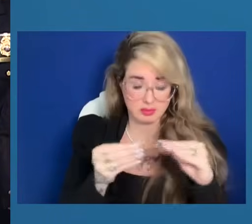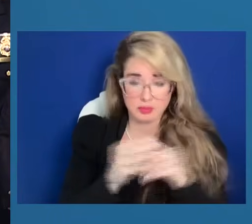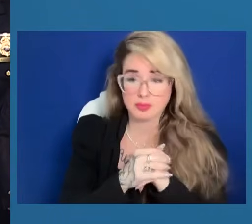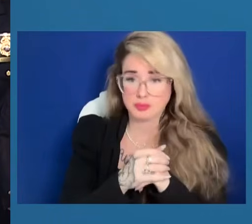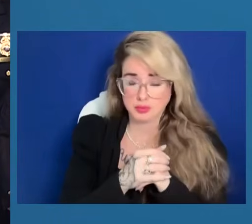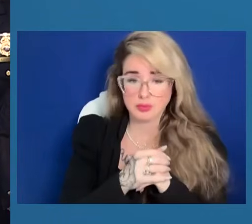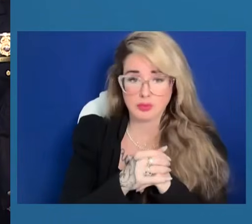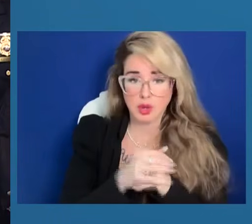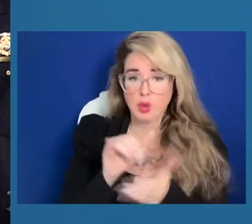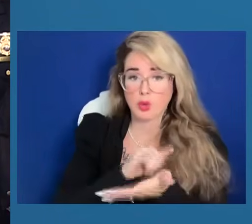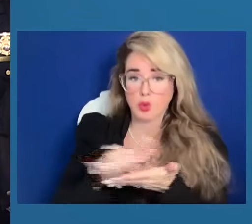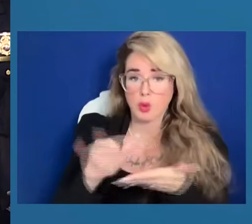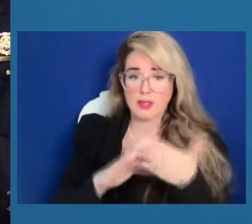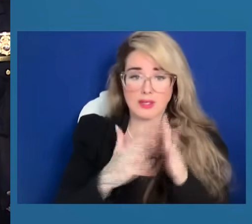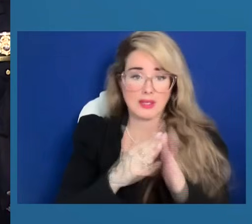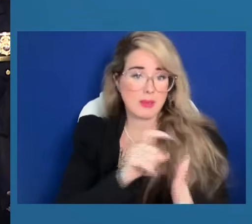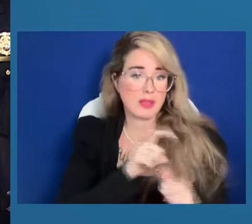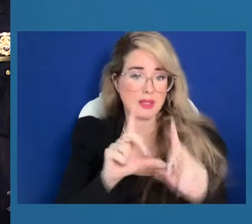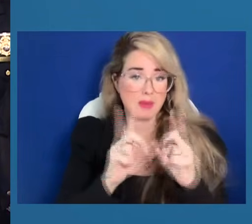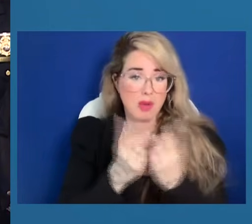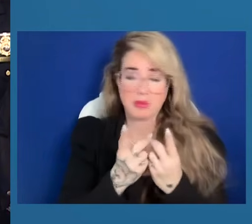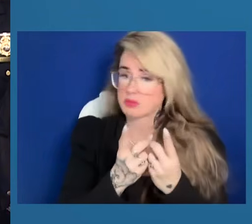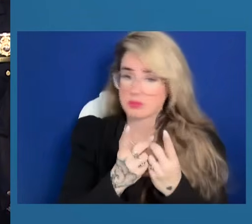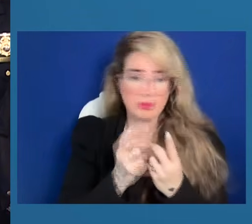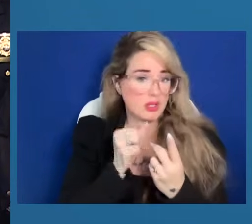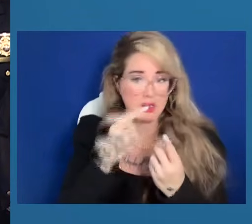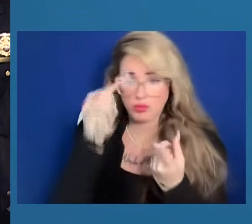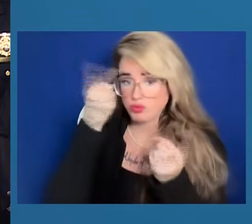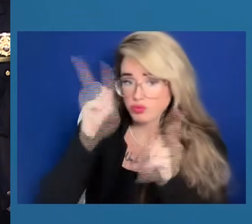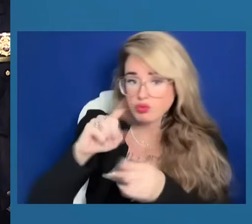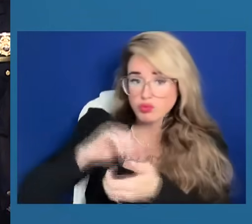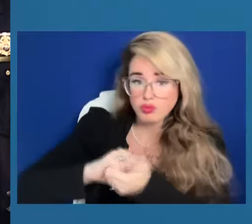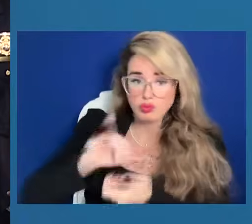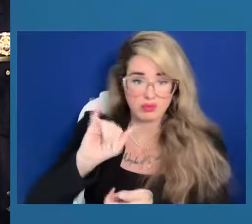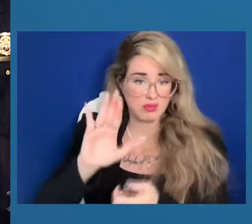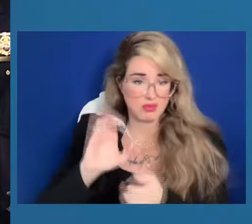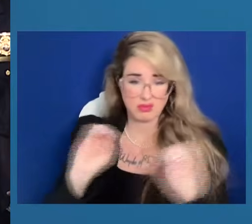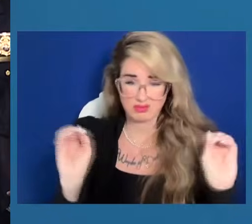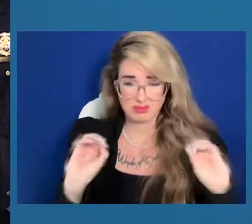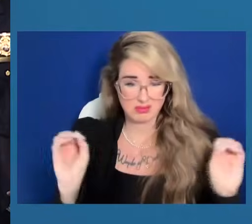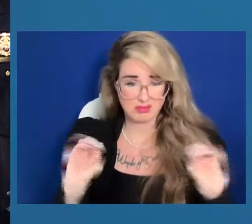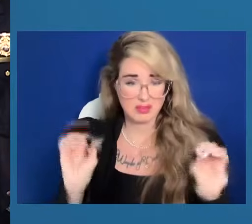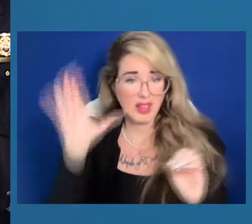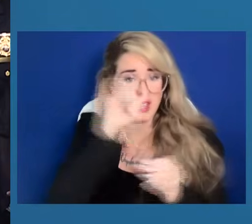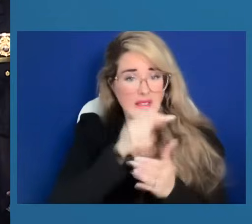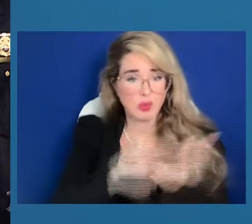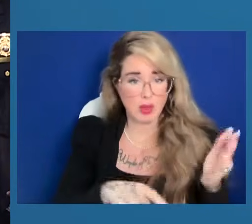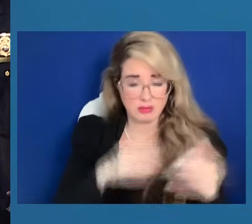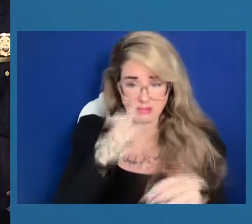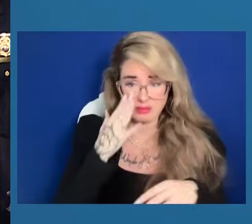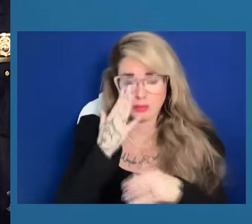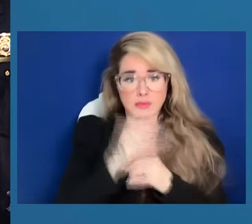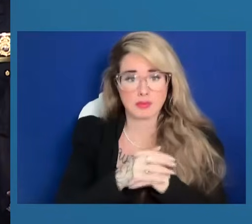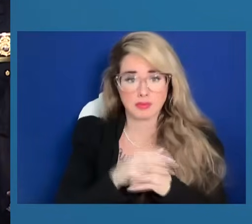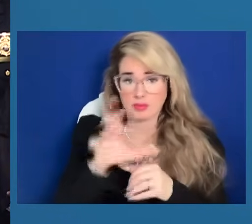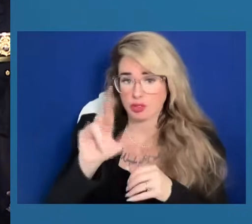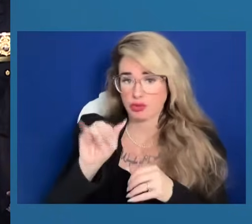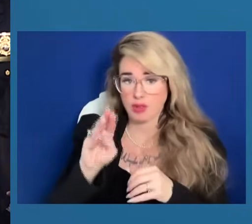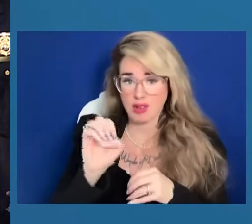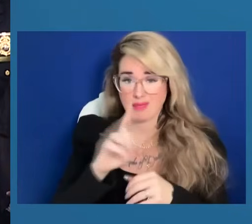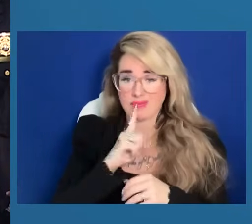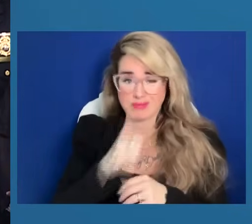New York City Police Department does not have an agreement with ICE. And guess what? Crime is hitting record